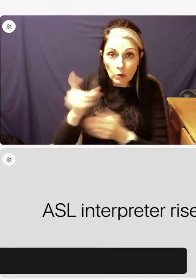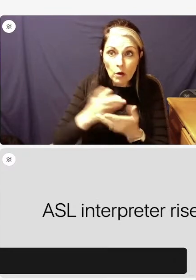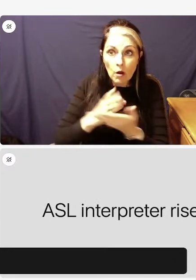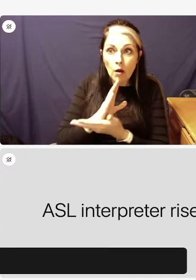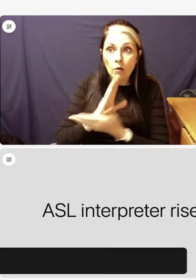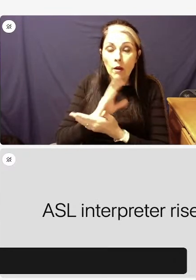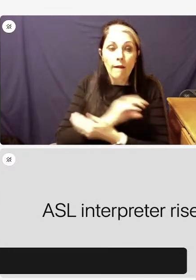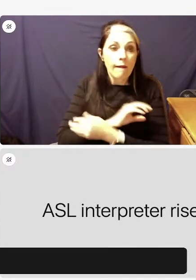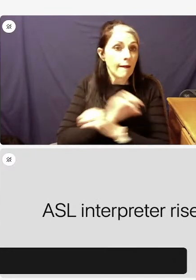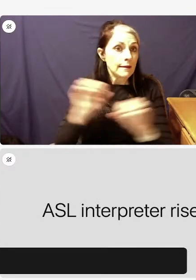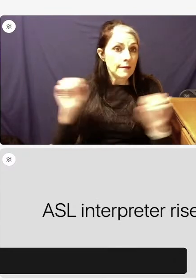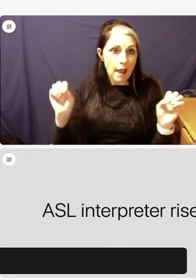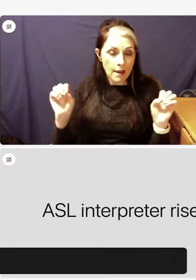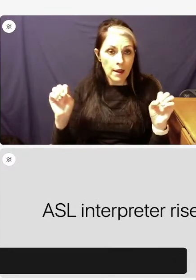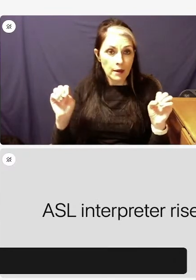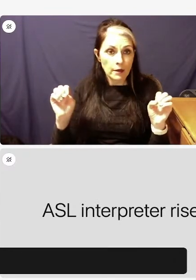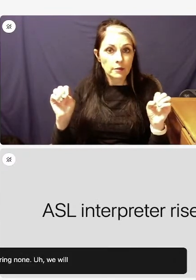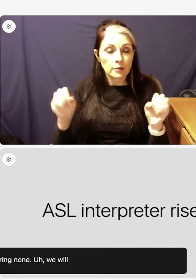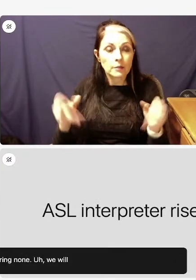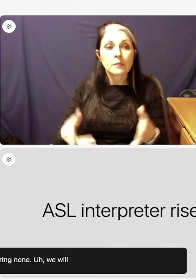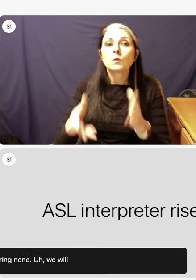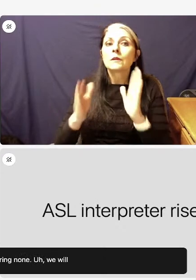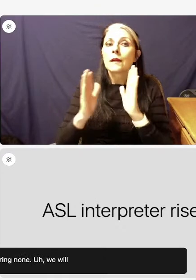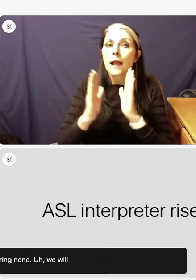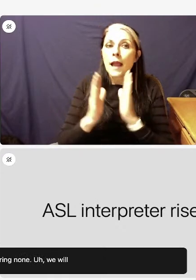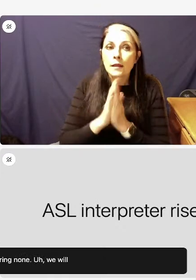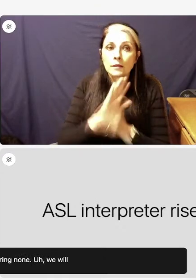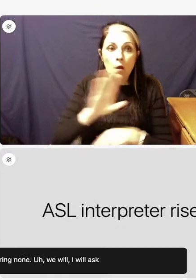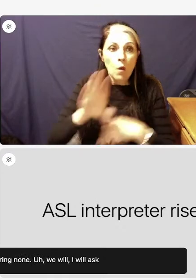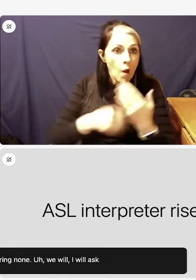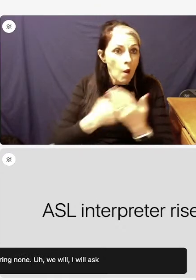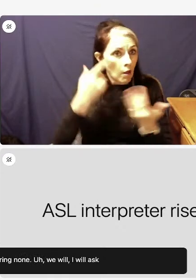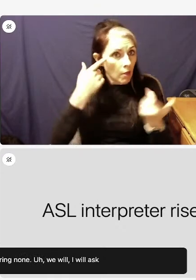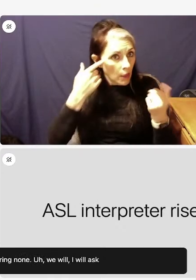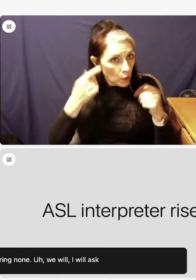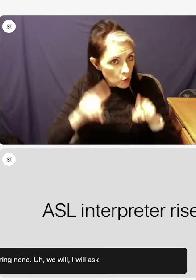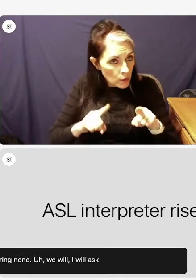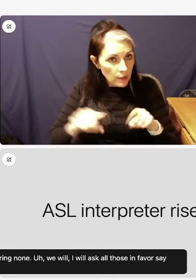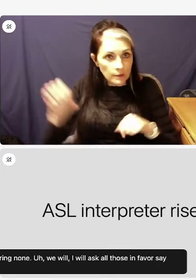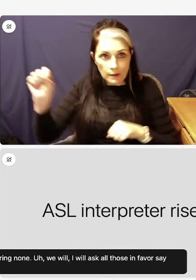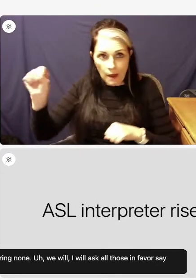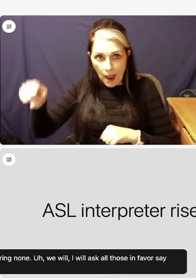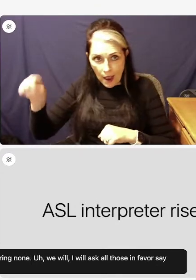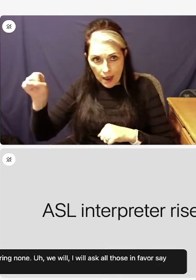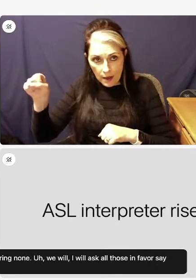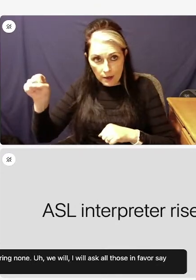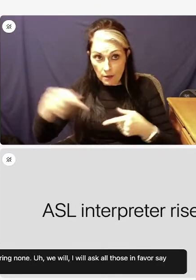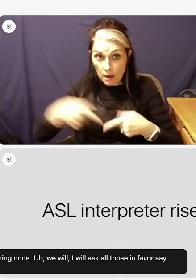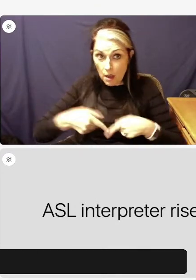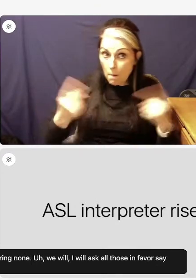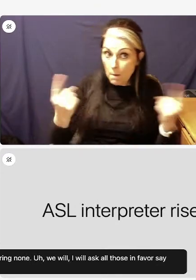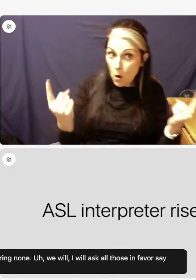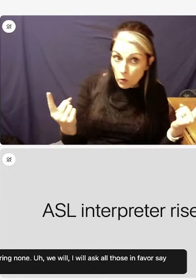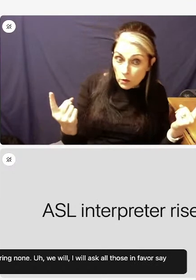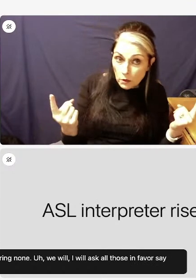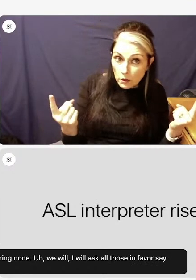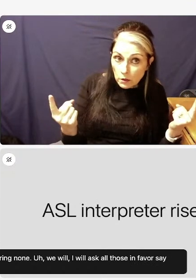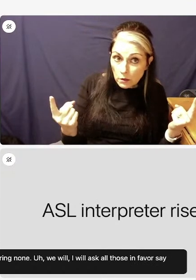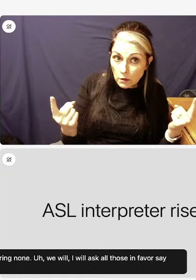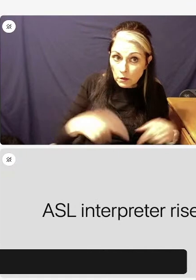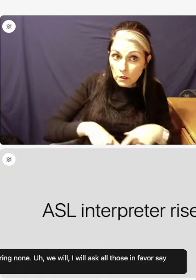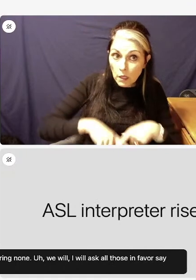hearing none uh we will i will ask all those in favor to say aye aye any opposed any